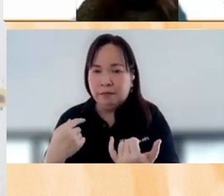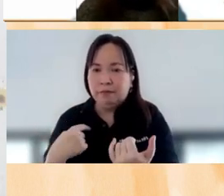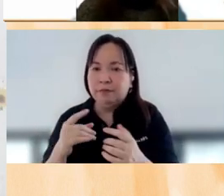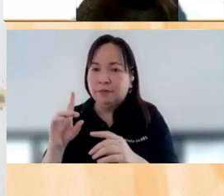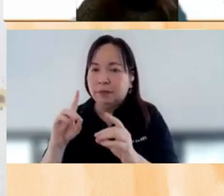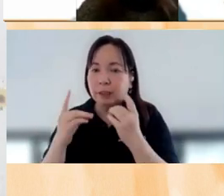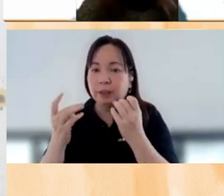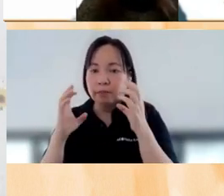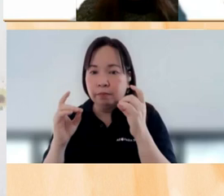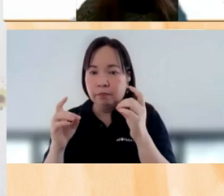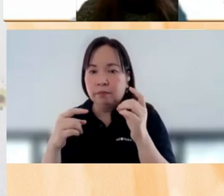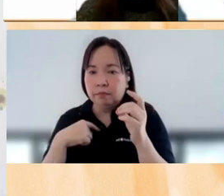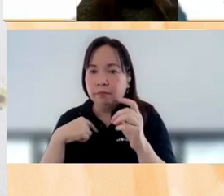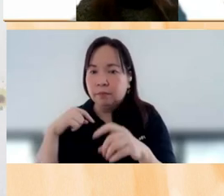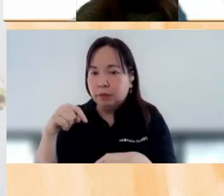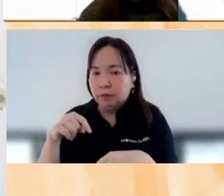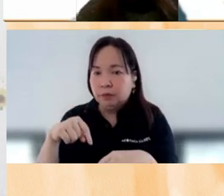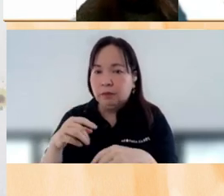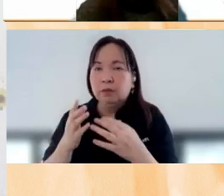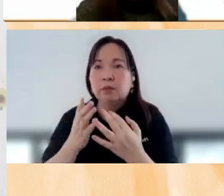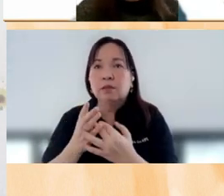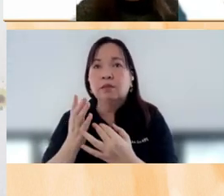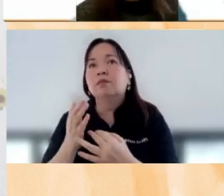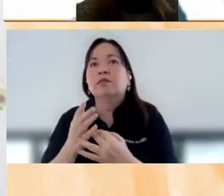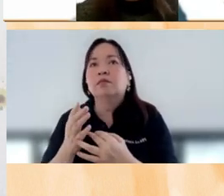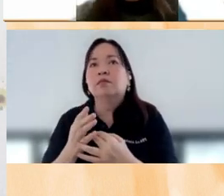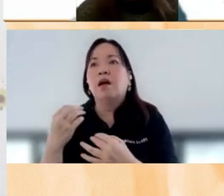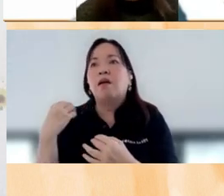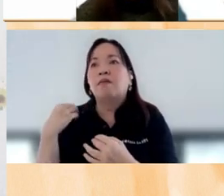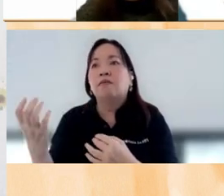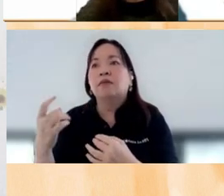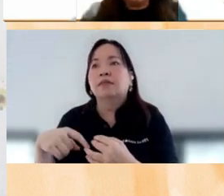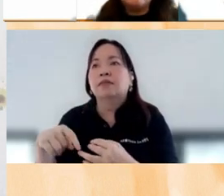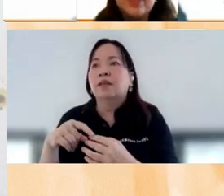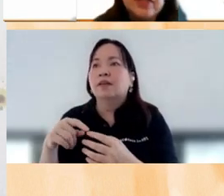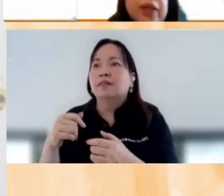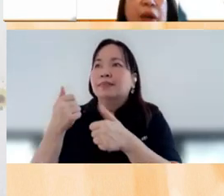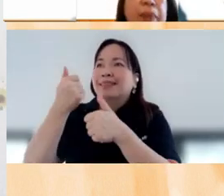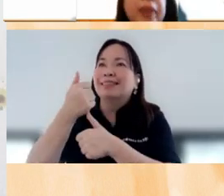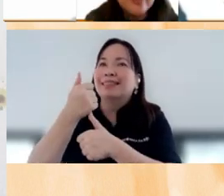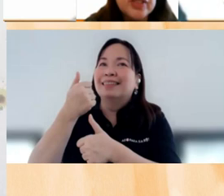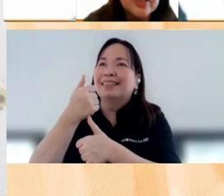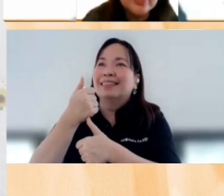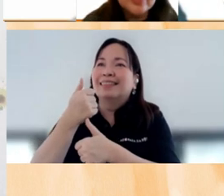of Education sa pamamagitan ng Office of the Assistant Secretary for